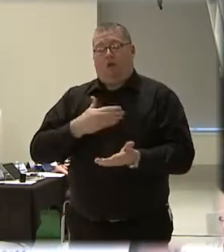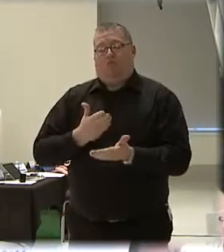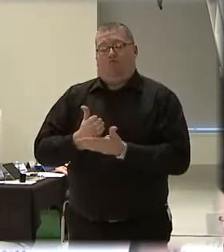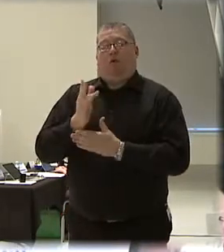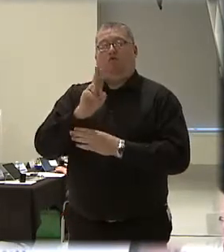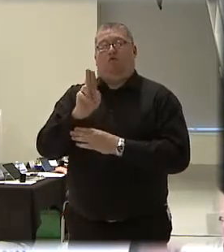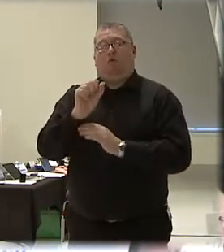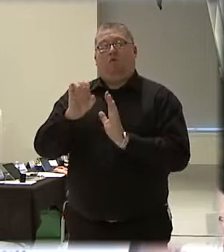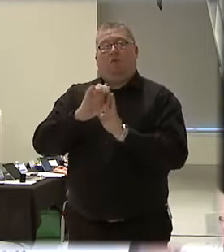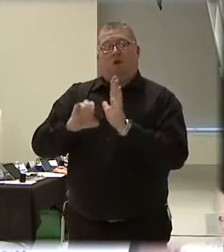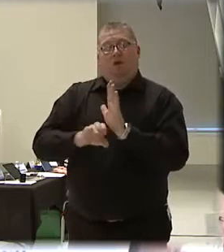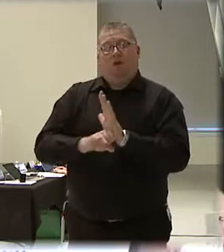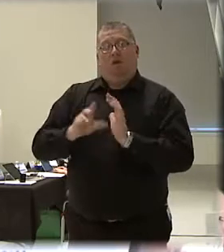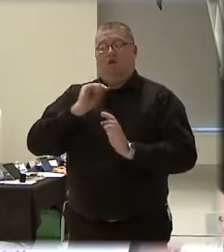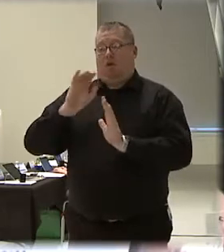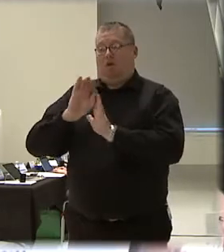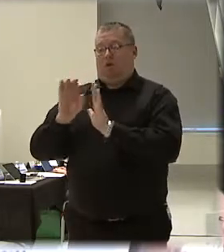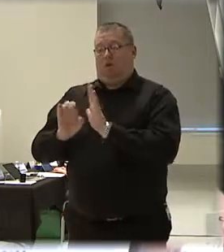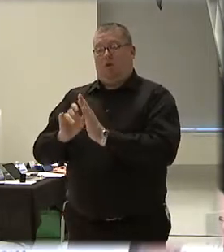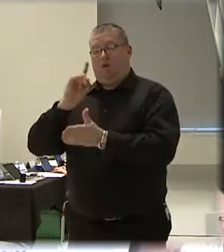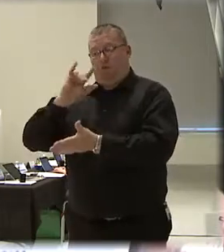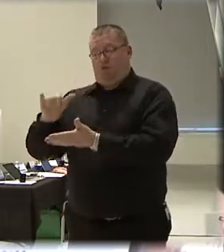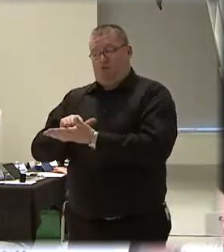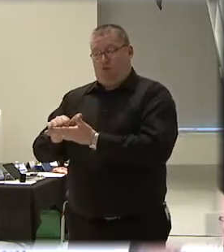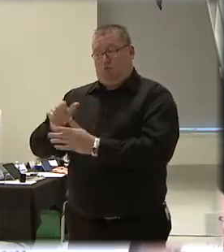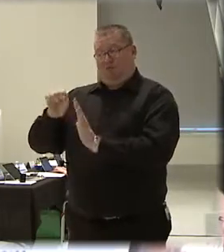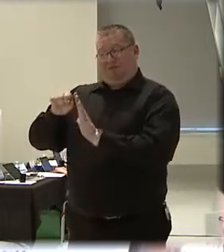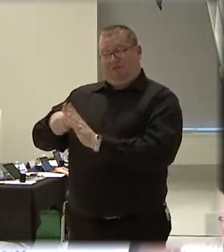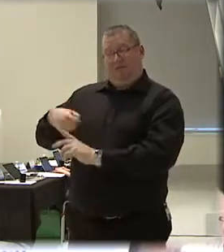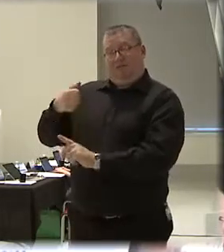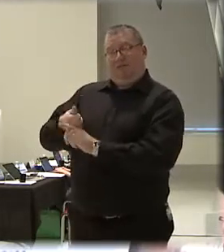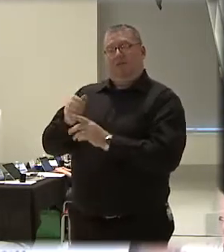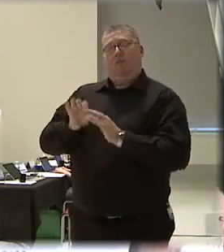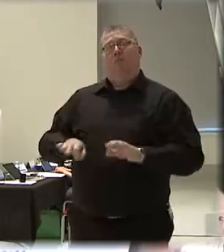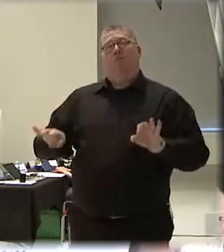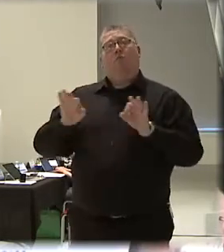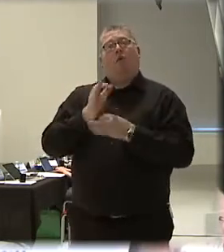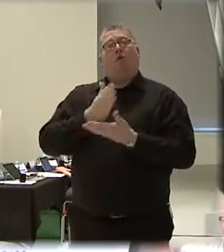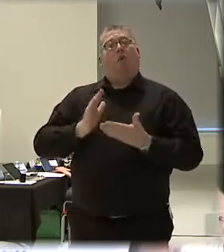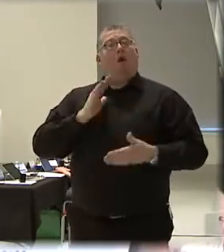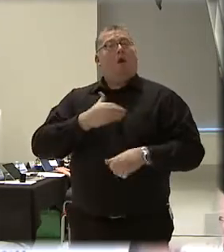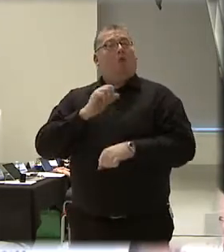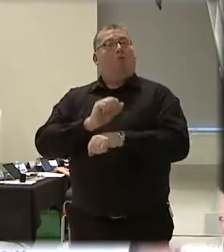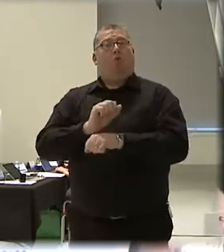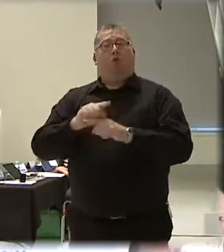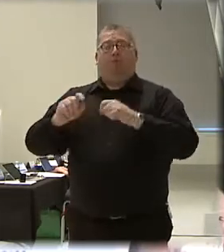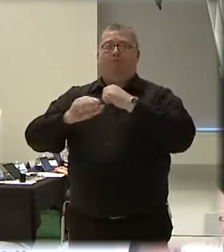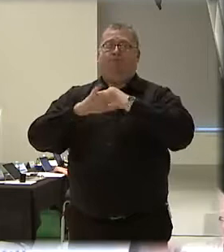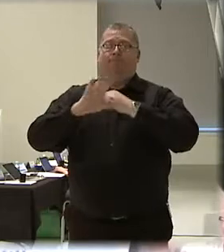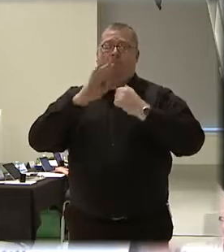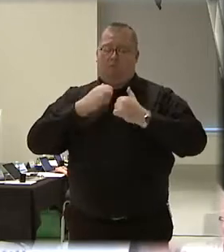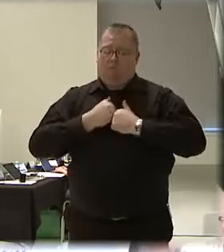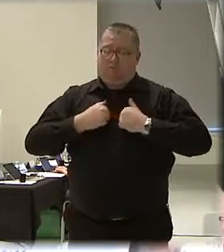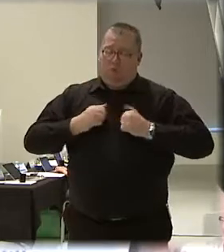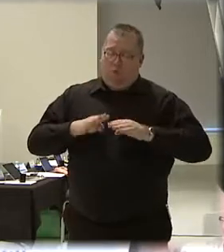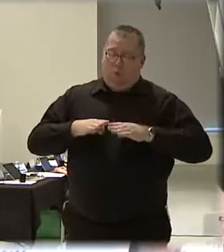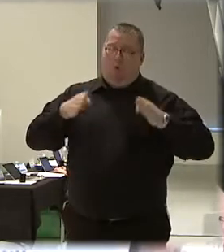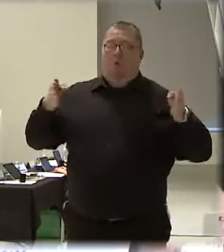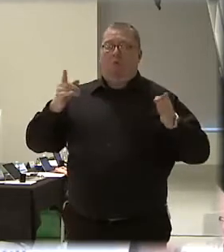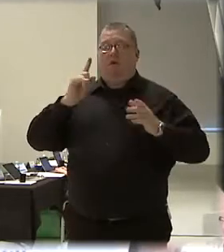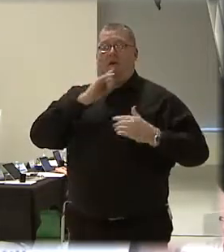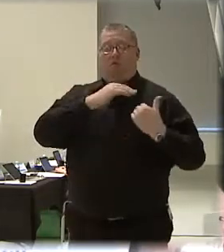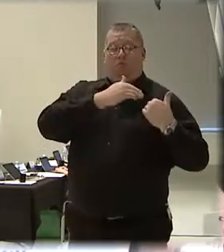Constitution and the Constitution of the State of New York. A key component of our work is to promote transparency and accountability for